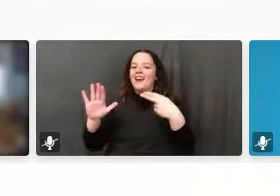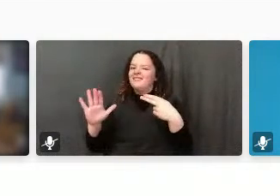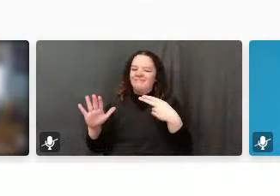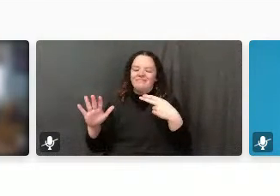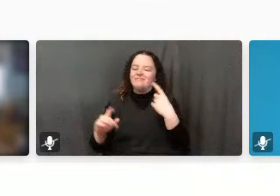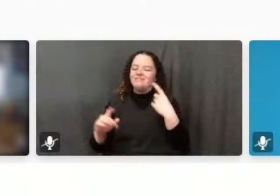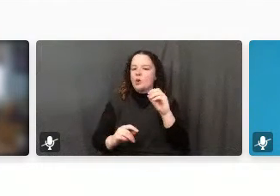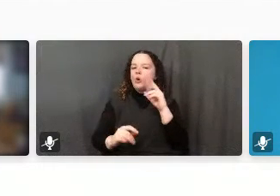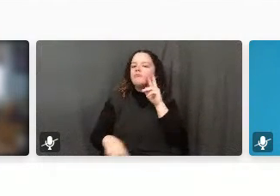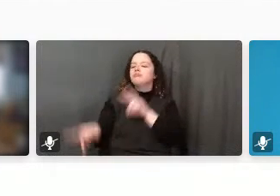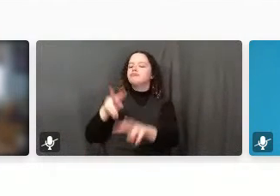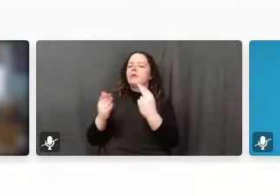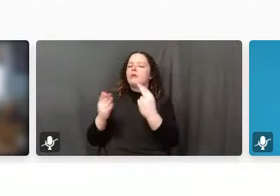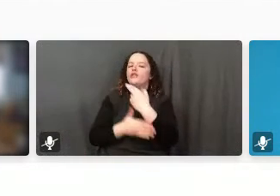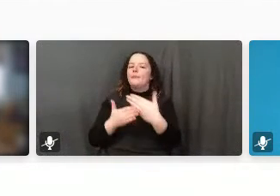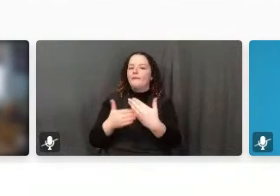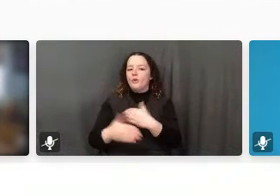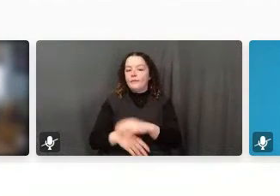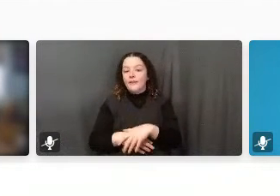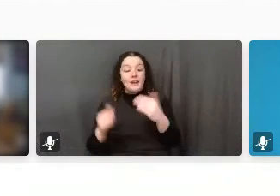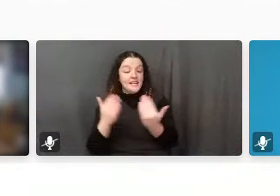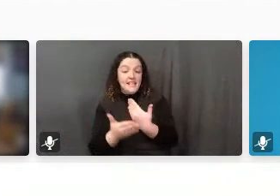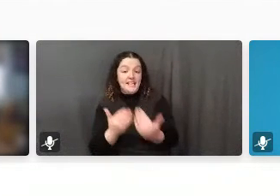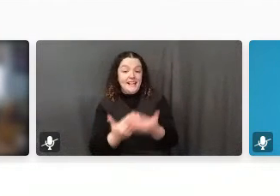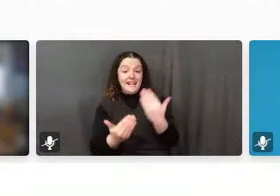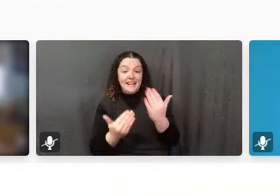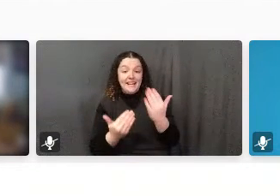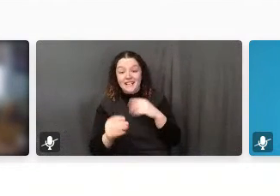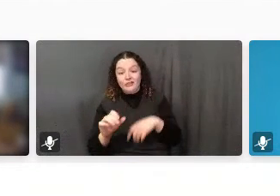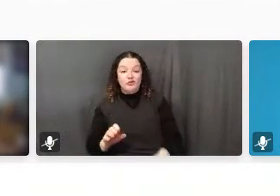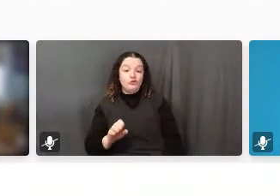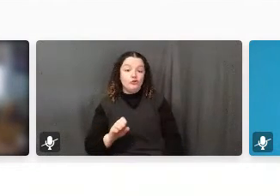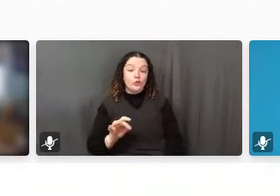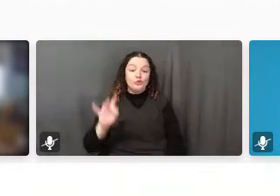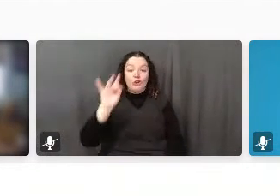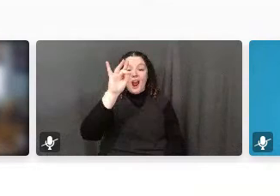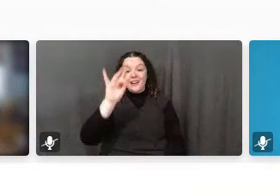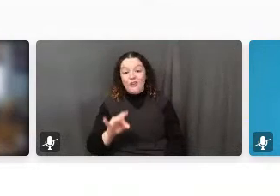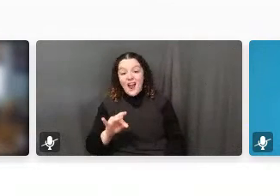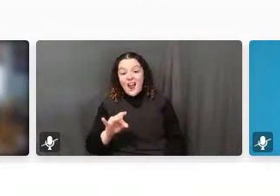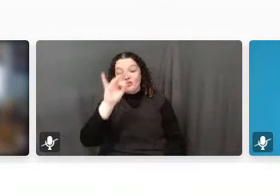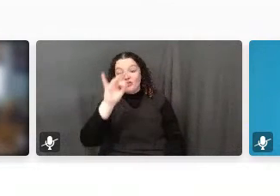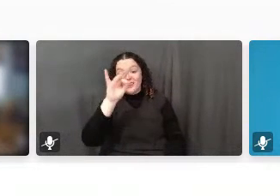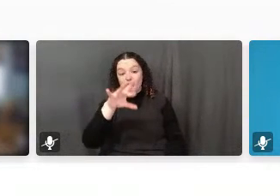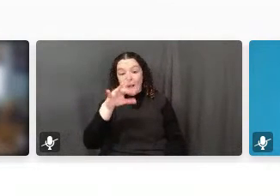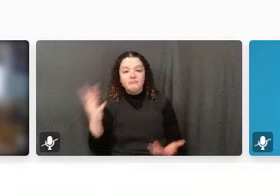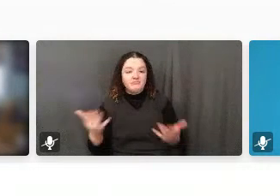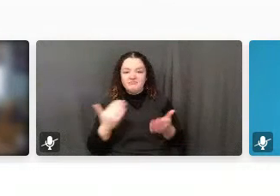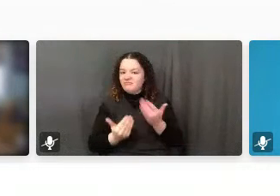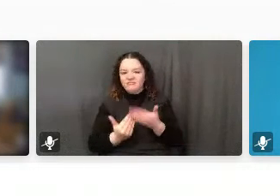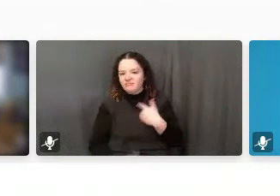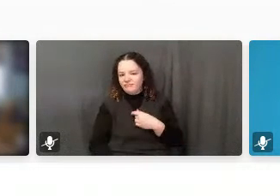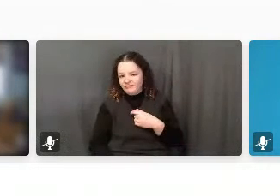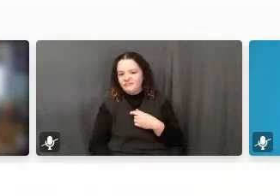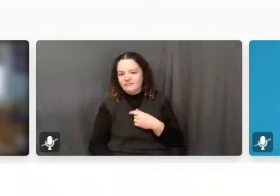easy to just drag and drop. Say I want this image to be above that paragraph block I just created. I'll move it up here. You can see I dragged and drop